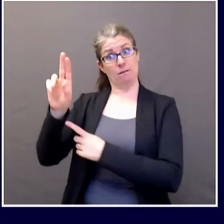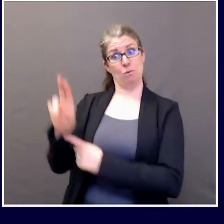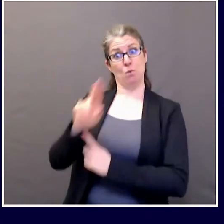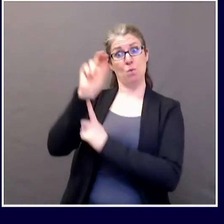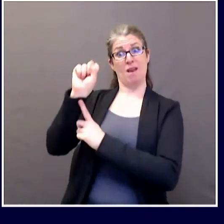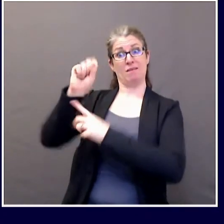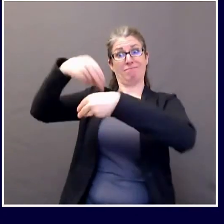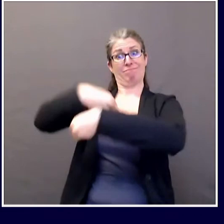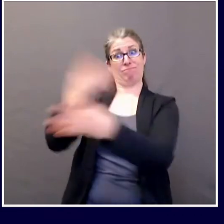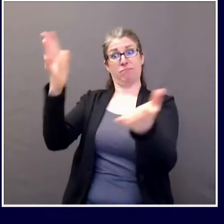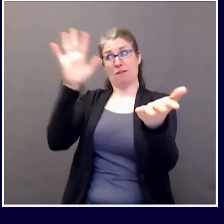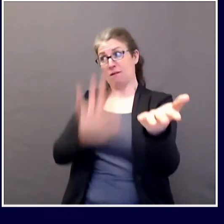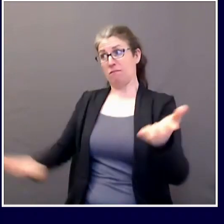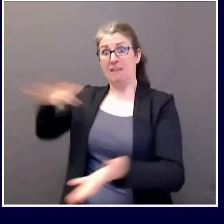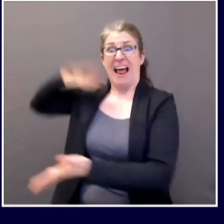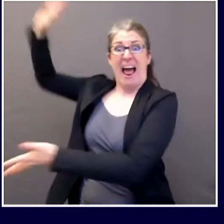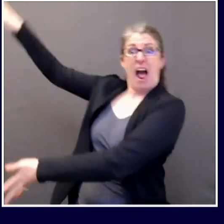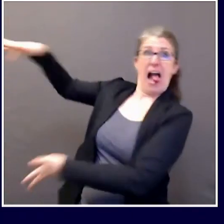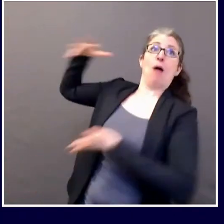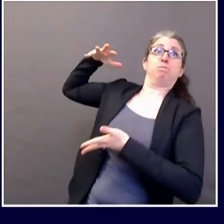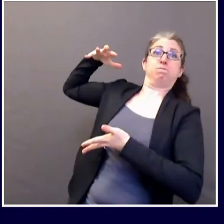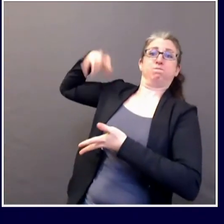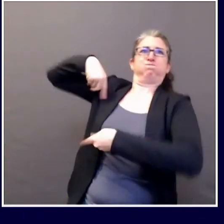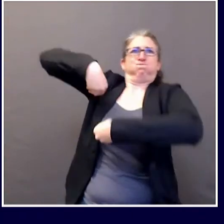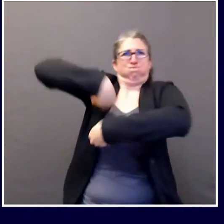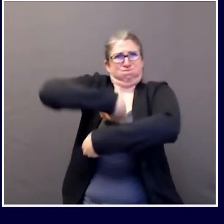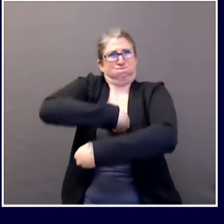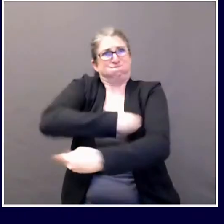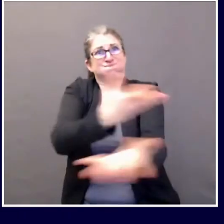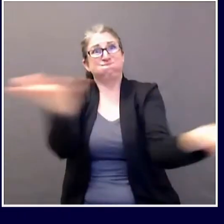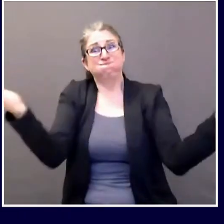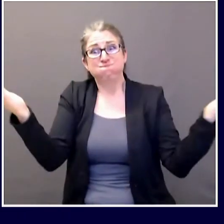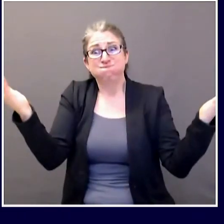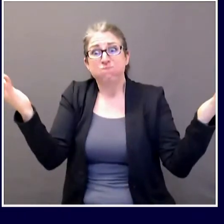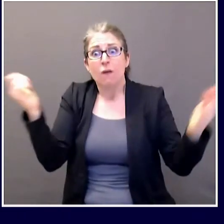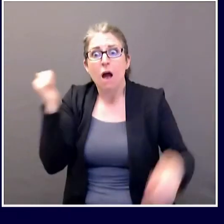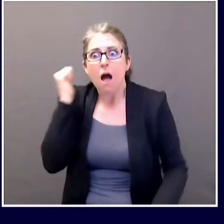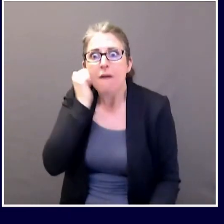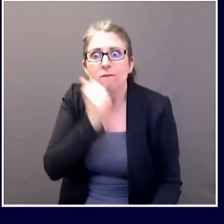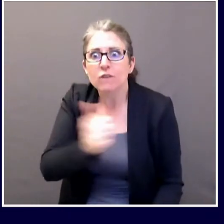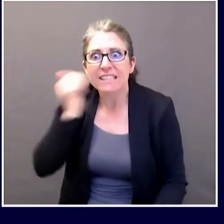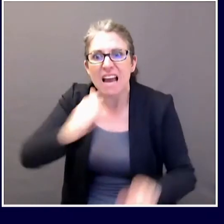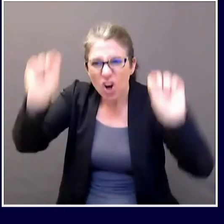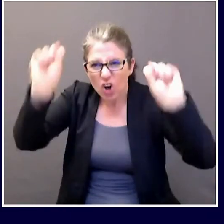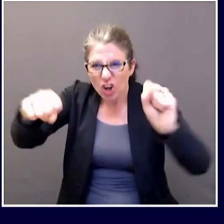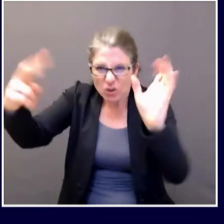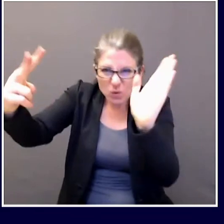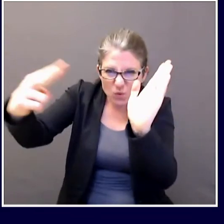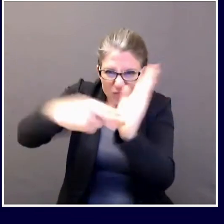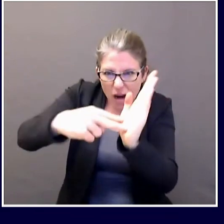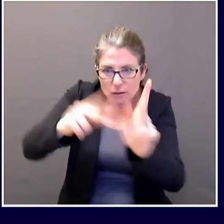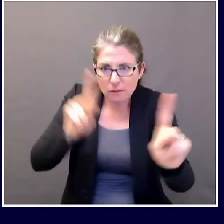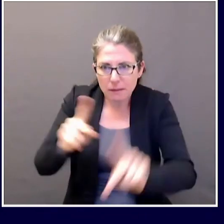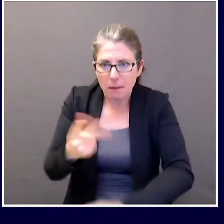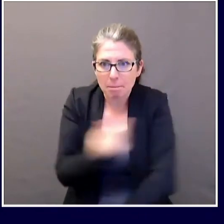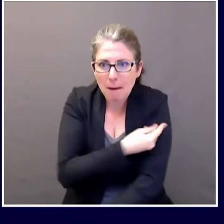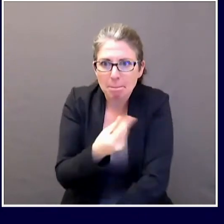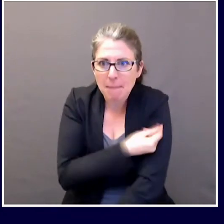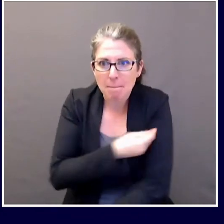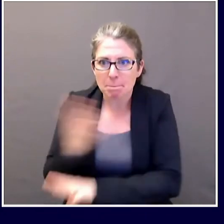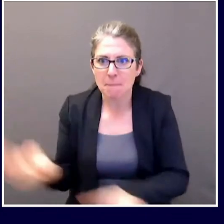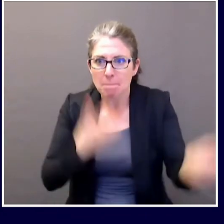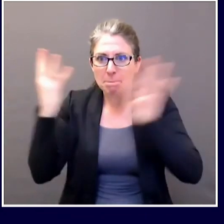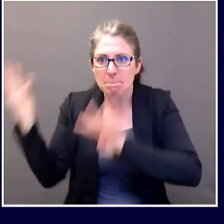just, again, would like to thank all of the staff and organizers of these locations. The experience that's been conveyed to us has been nothing